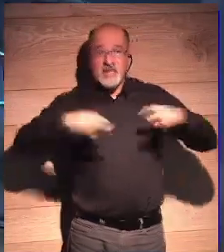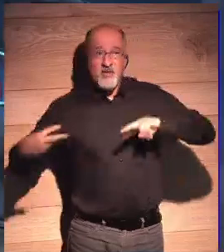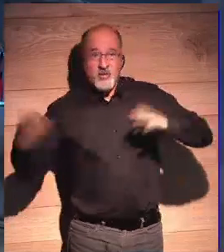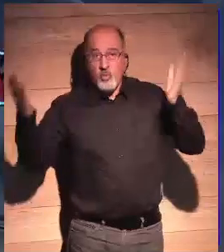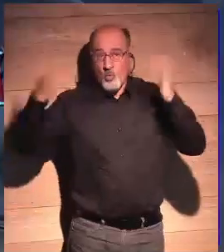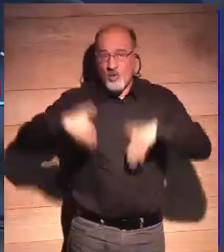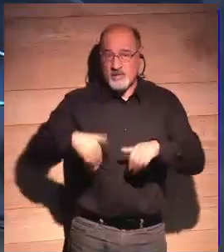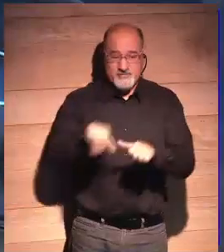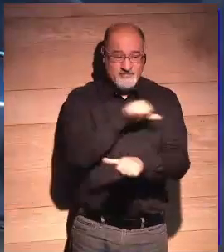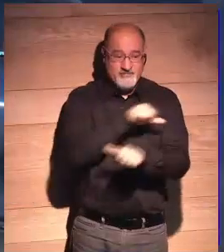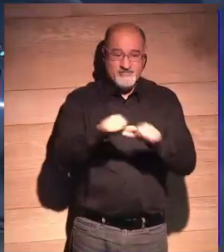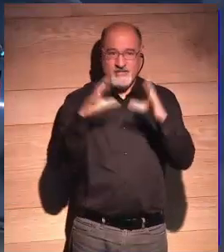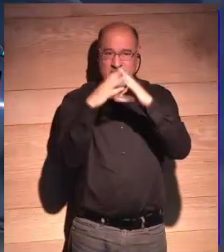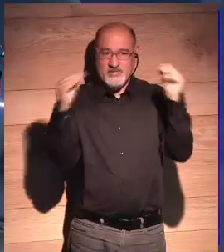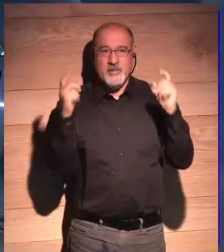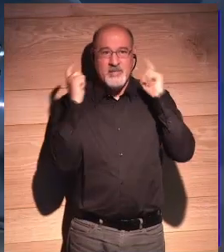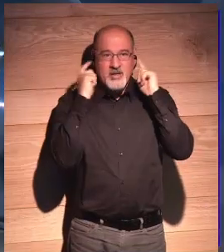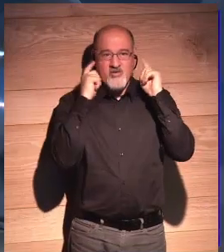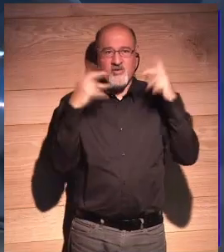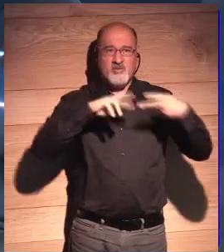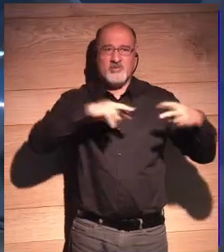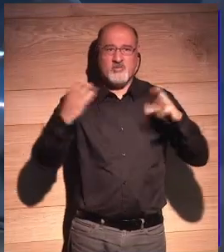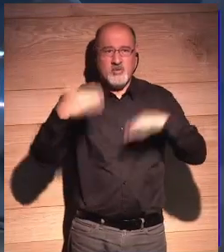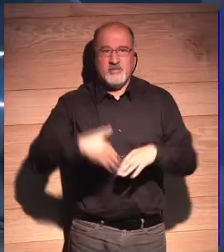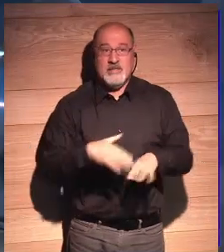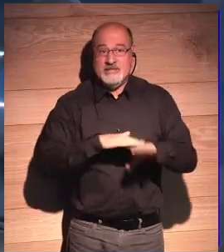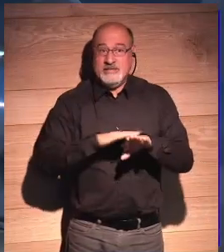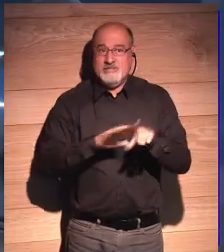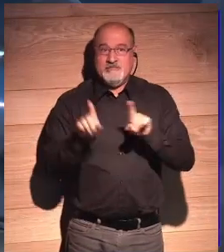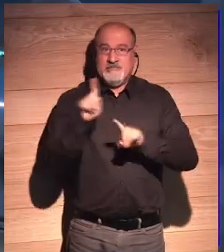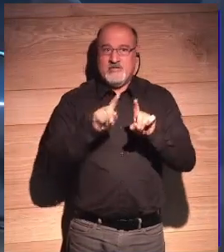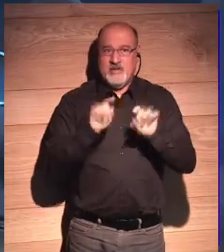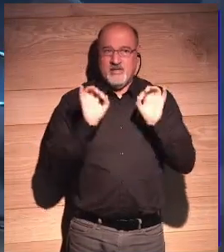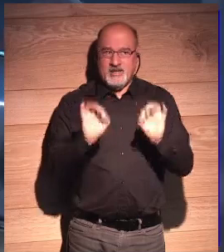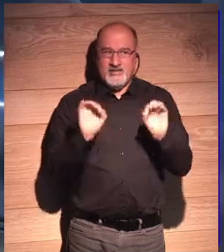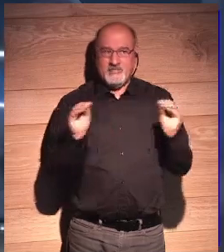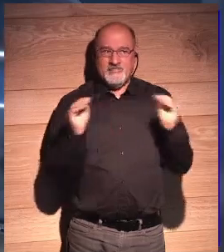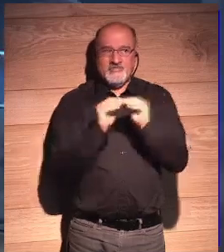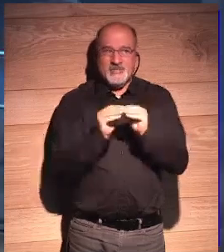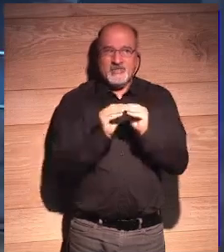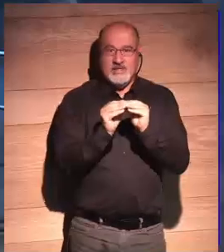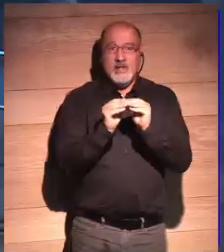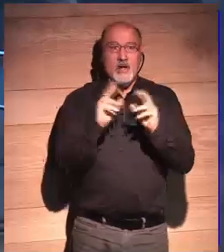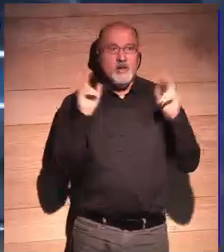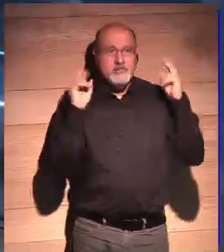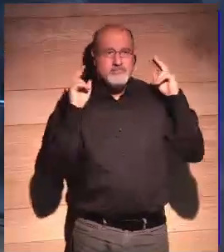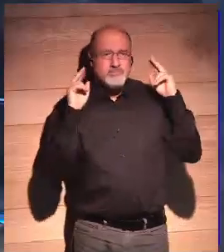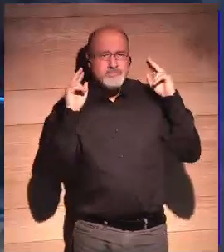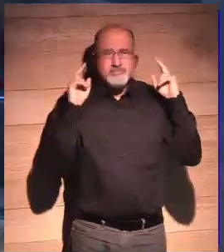the worst. One of my nightmarish stories where it's like I'm hearing different voices in my